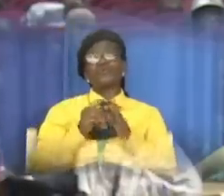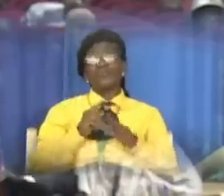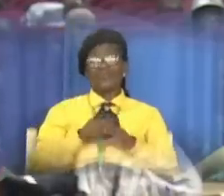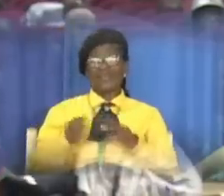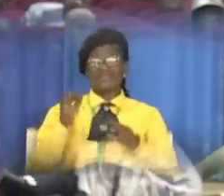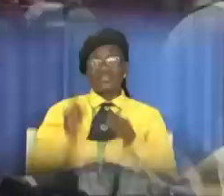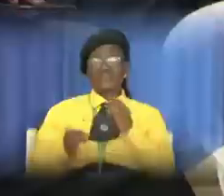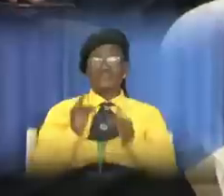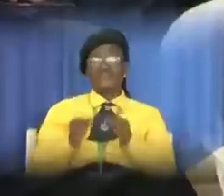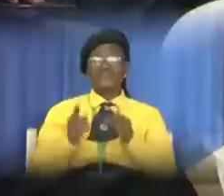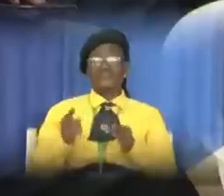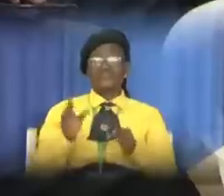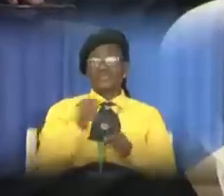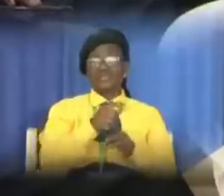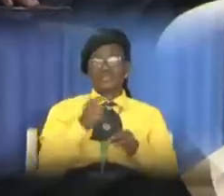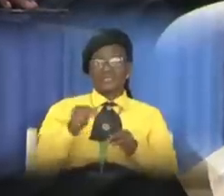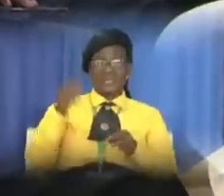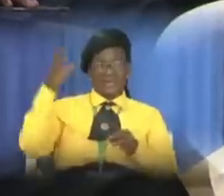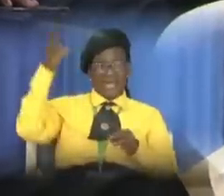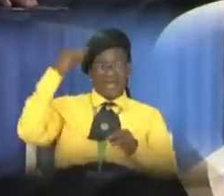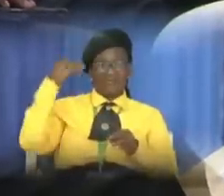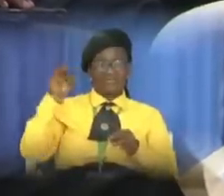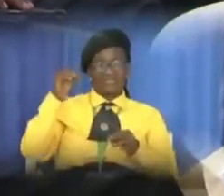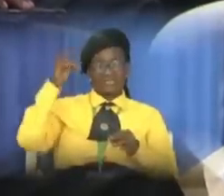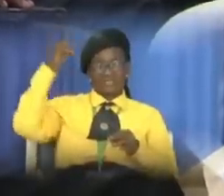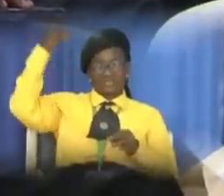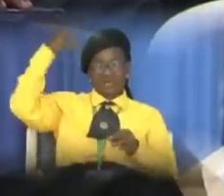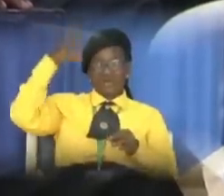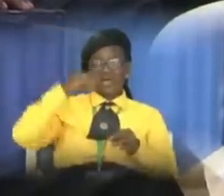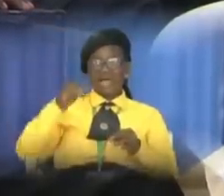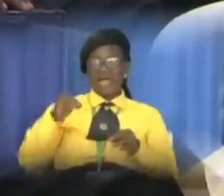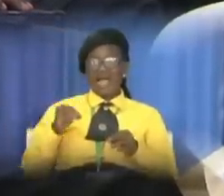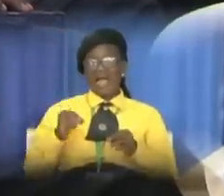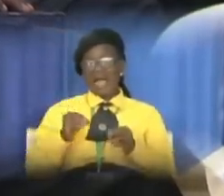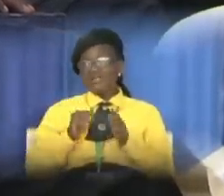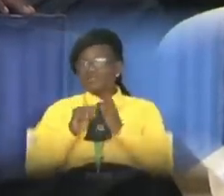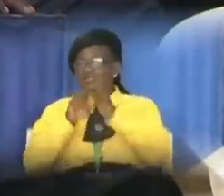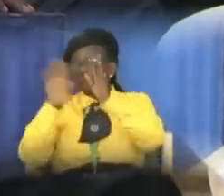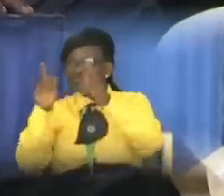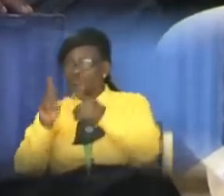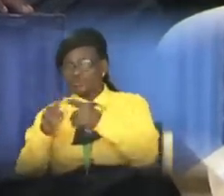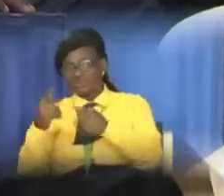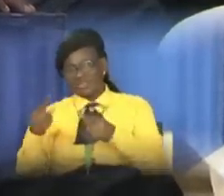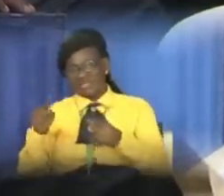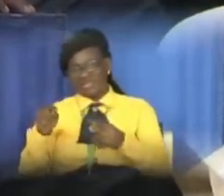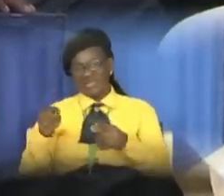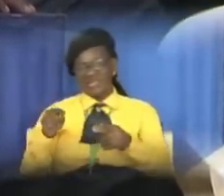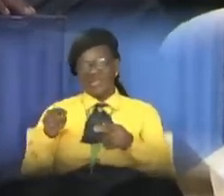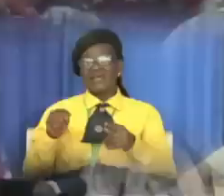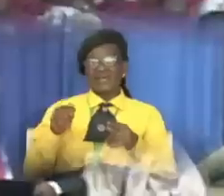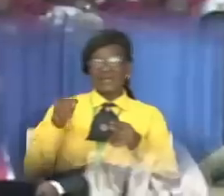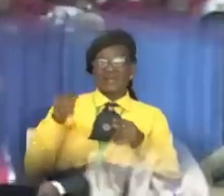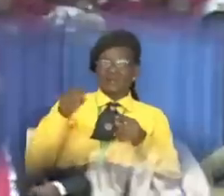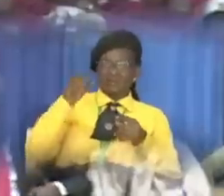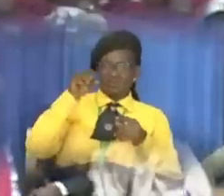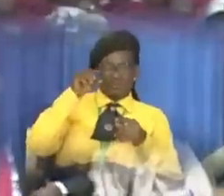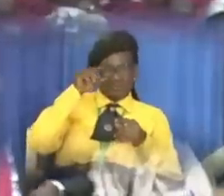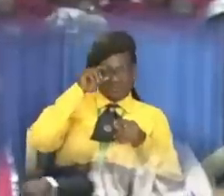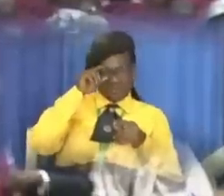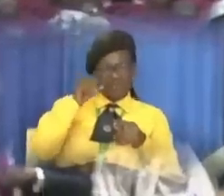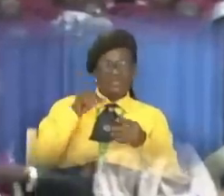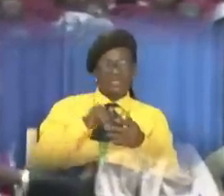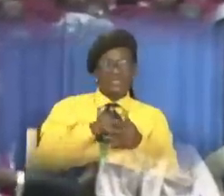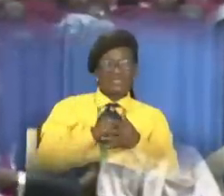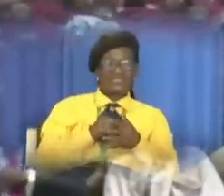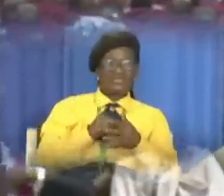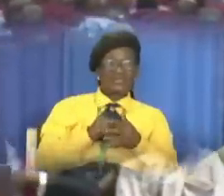to the earth. And occasionally the the light of the moon can be so bright you can